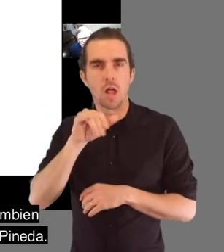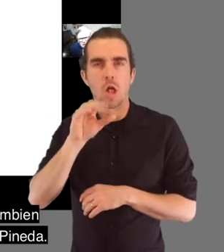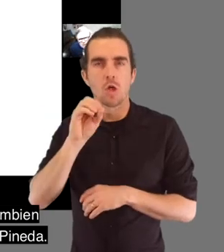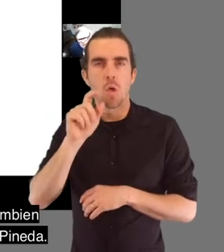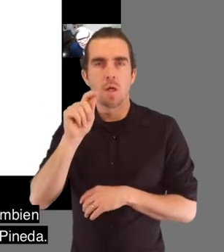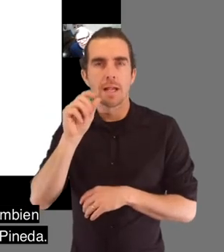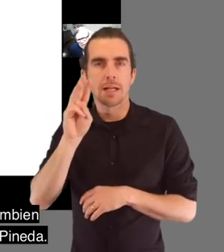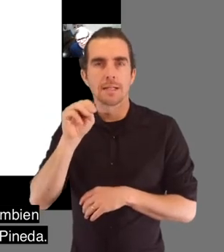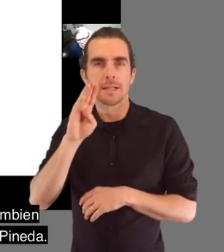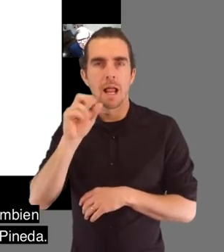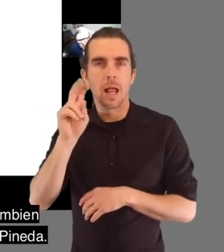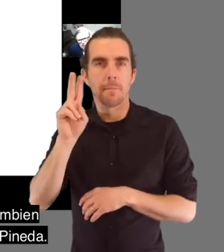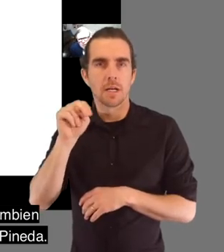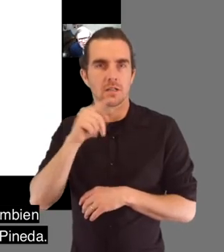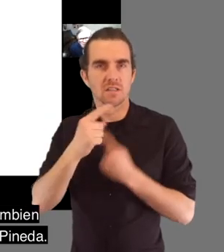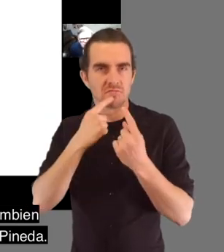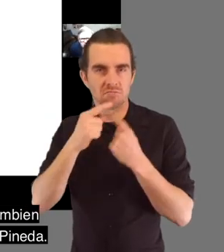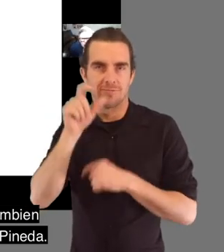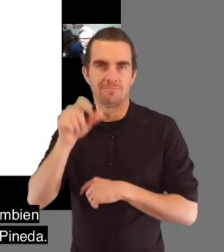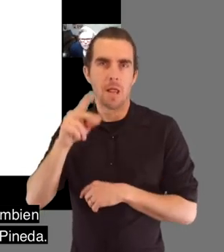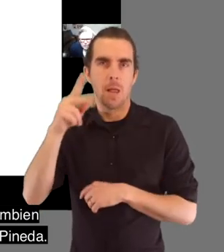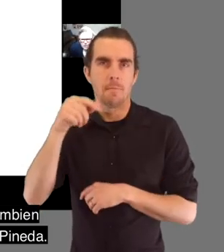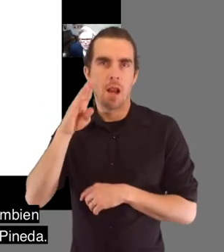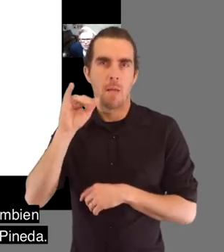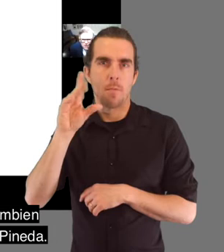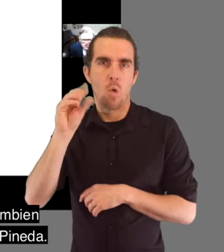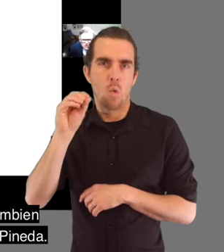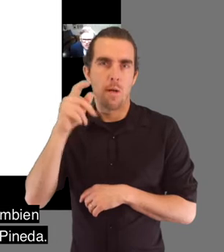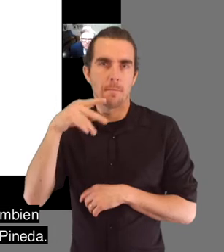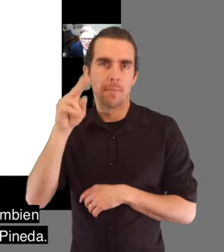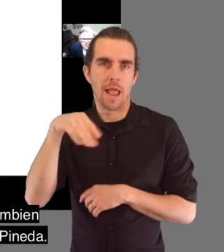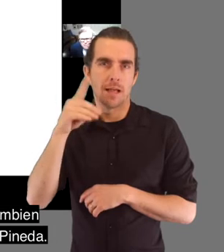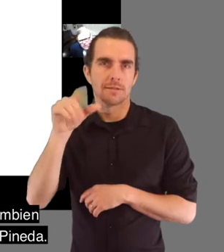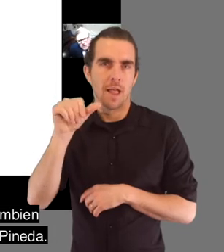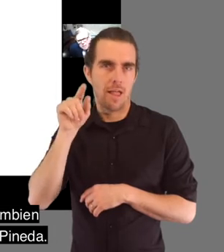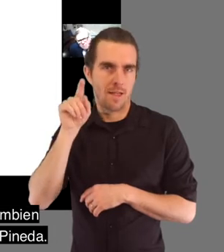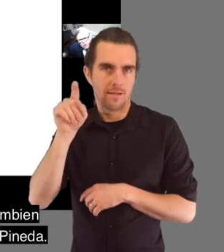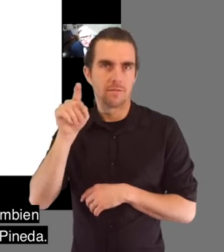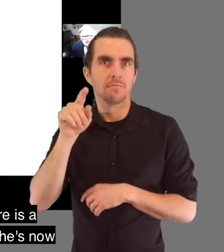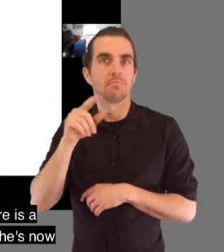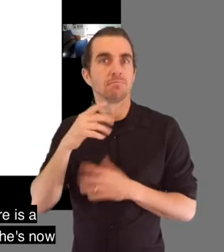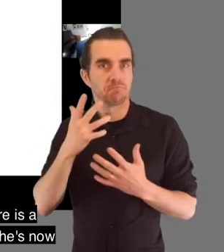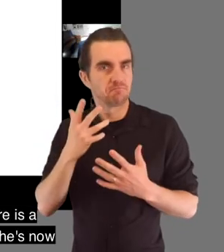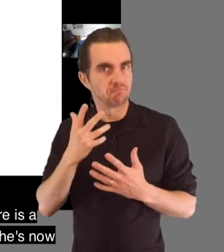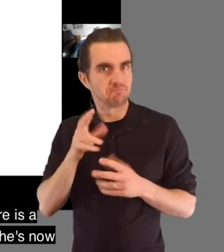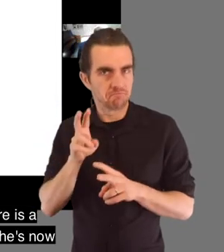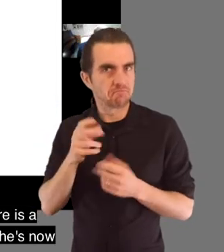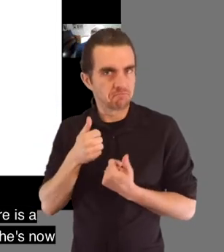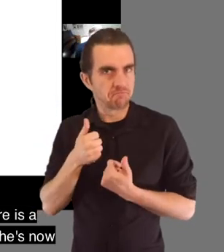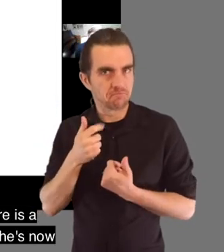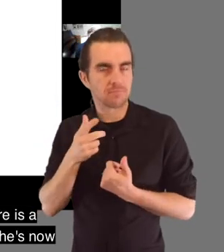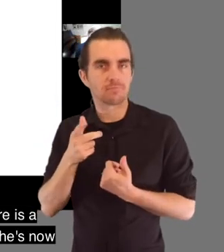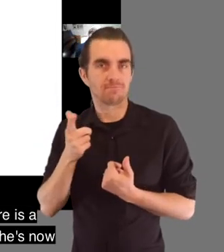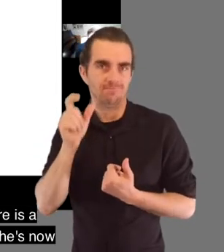think is Yo También, which I mentioned, features Pablo Pineda. Now, Pablo is